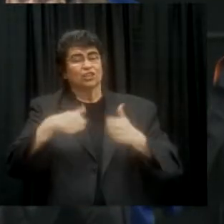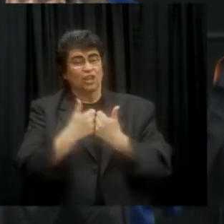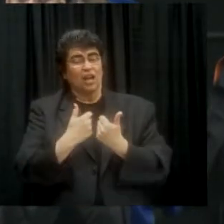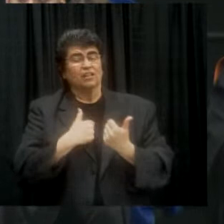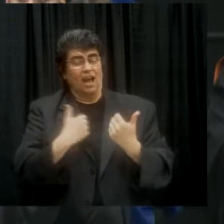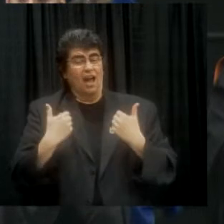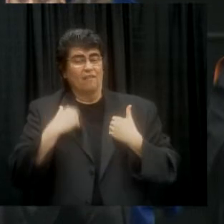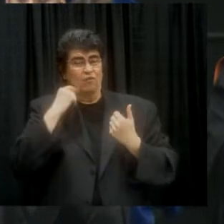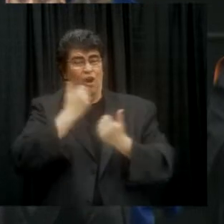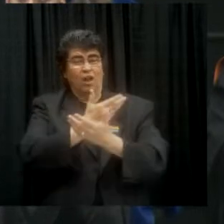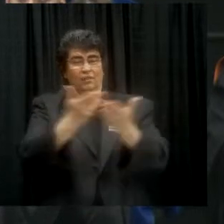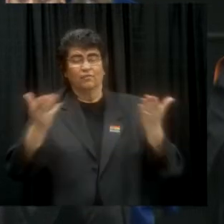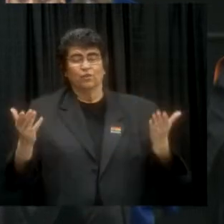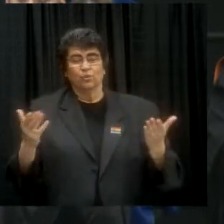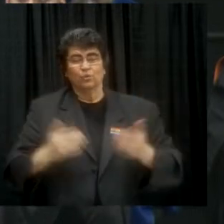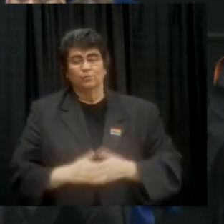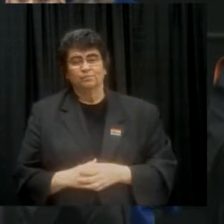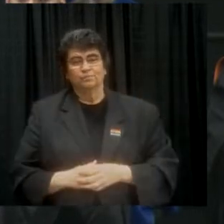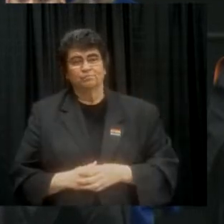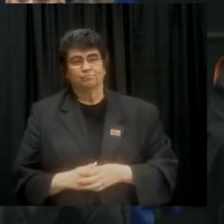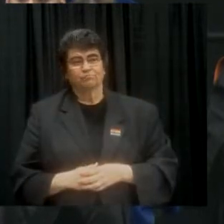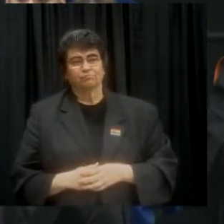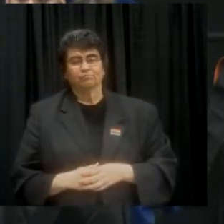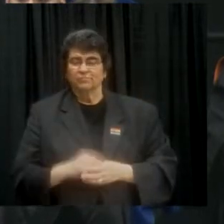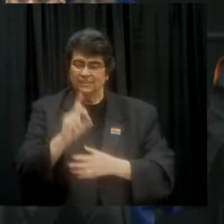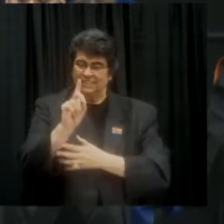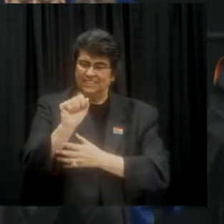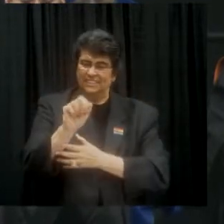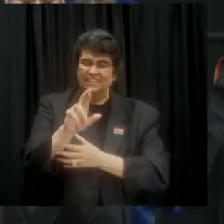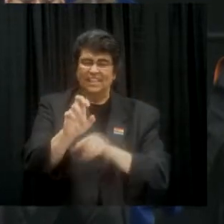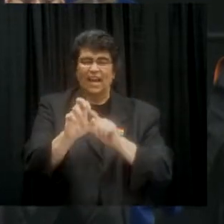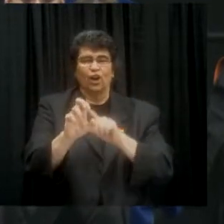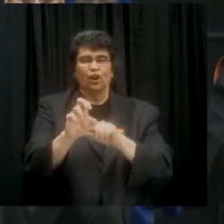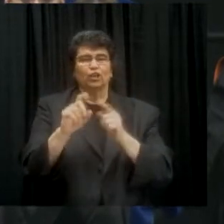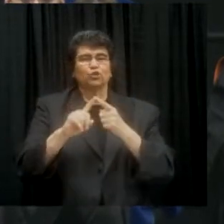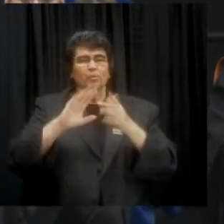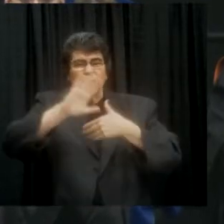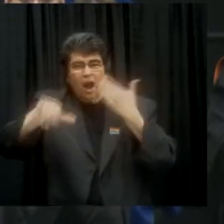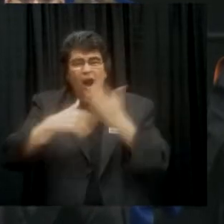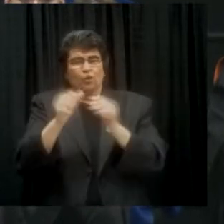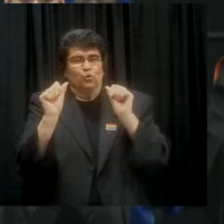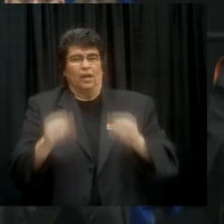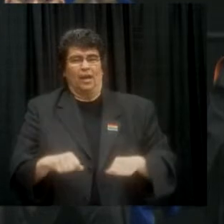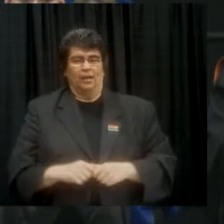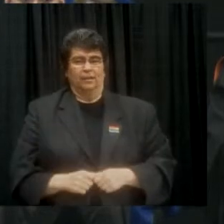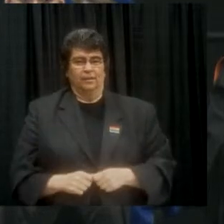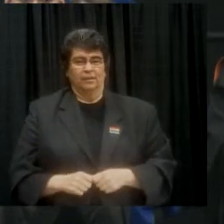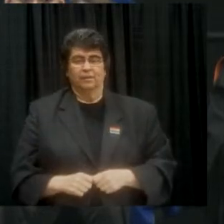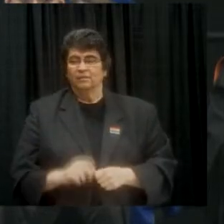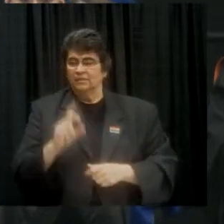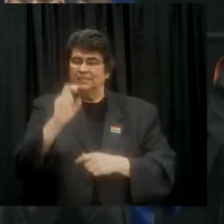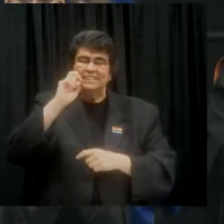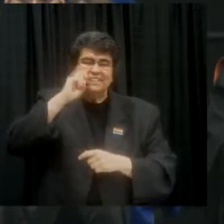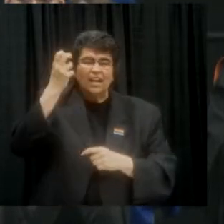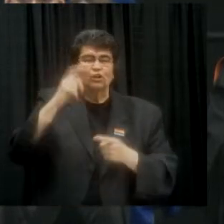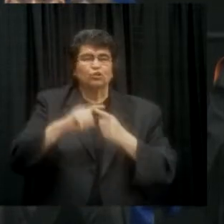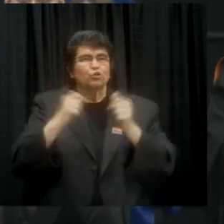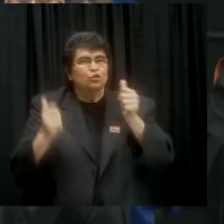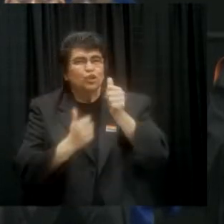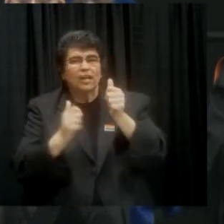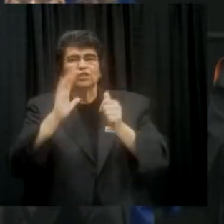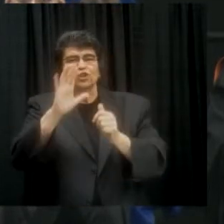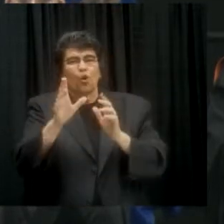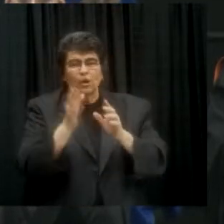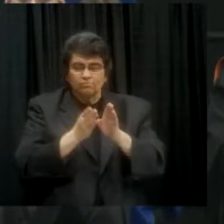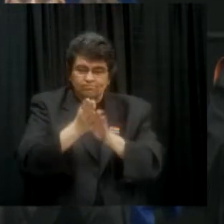have for all of you. Dare to be all that you can be. Dare to chase your